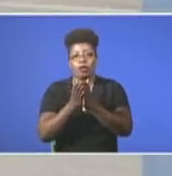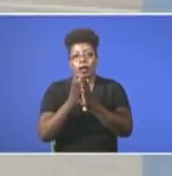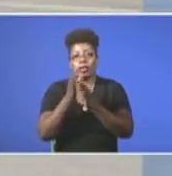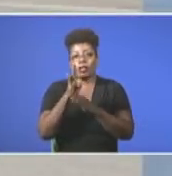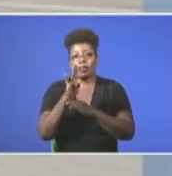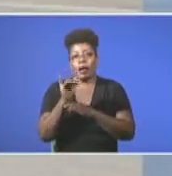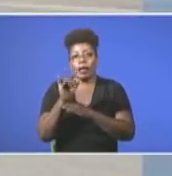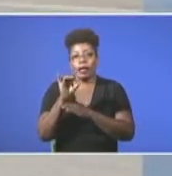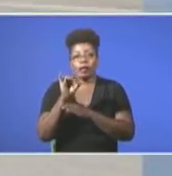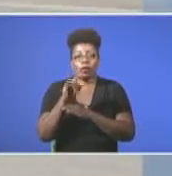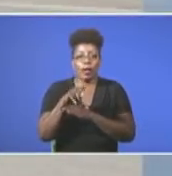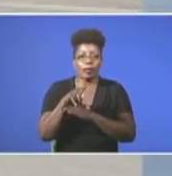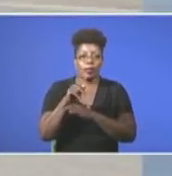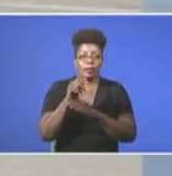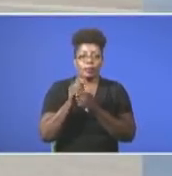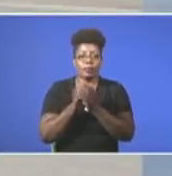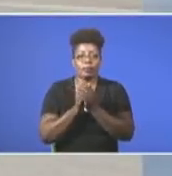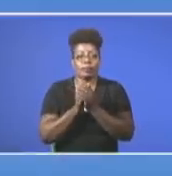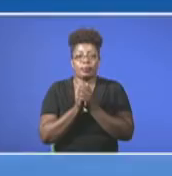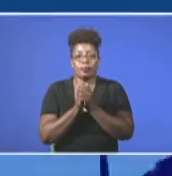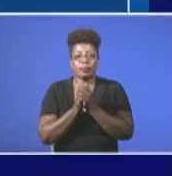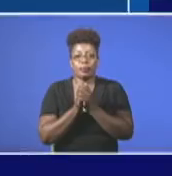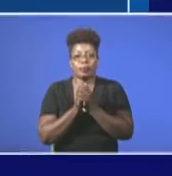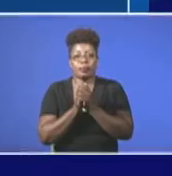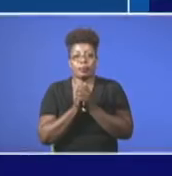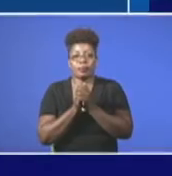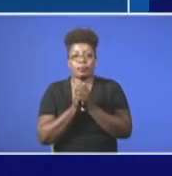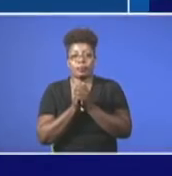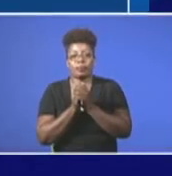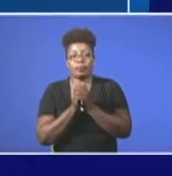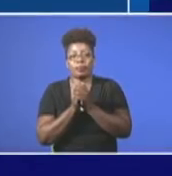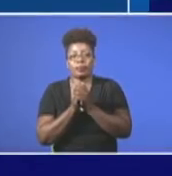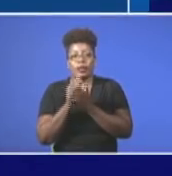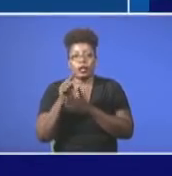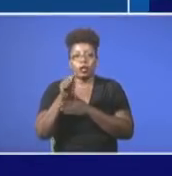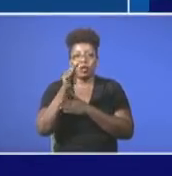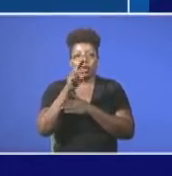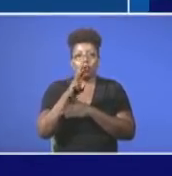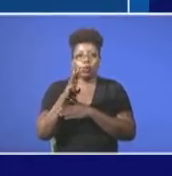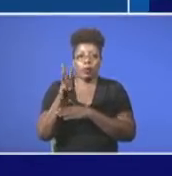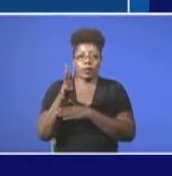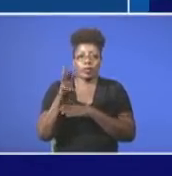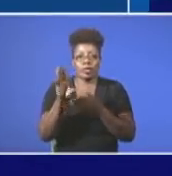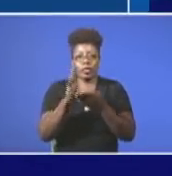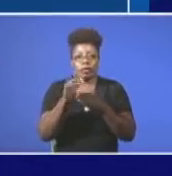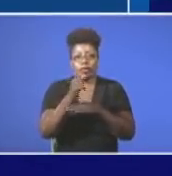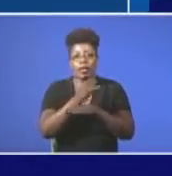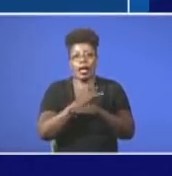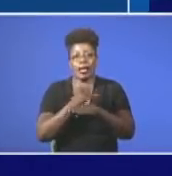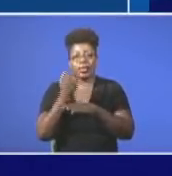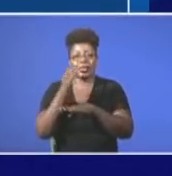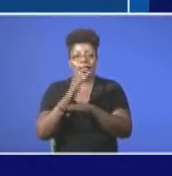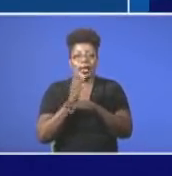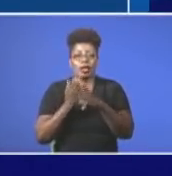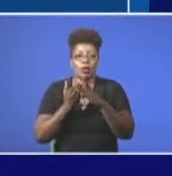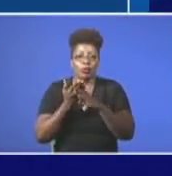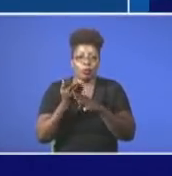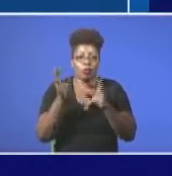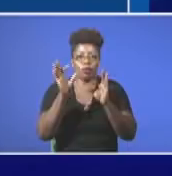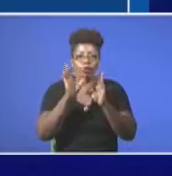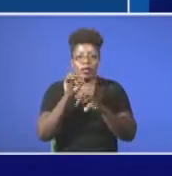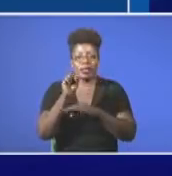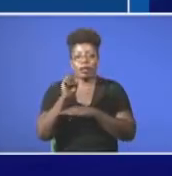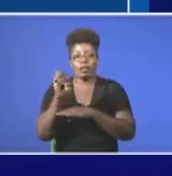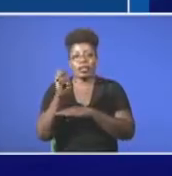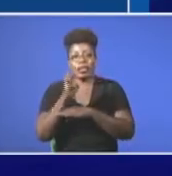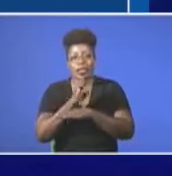you by Builders Mall, home of FYP, the Towel King, and the Paint Setter. In the Northwest and Central Islands tonight through Friday, a